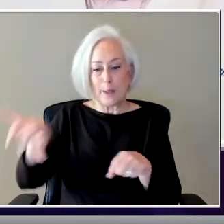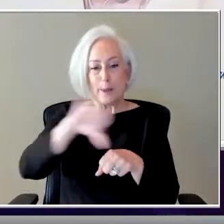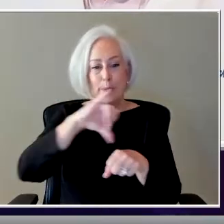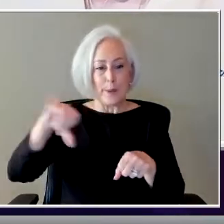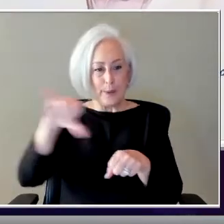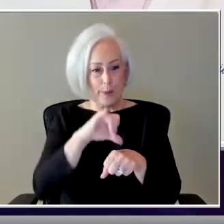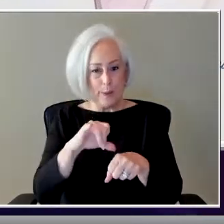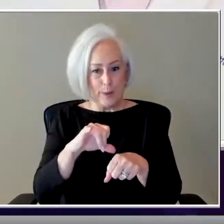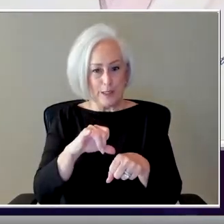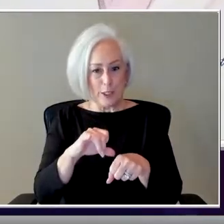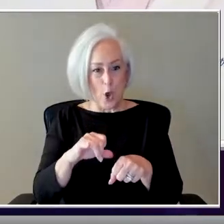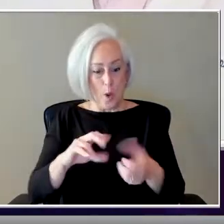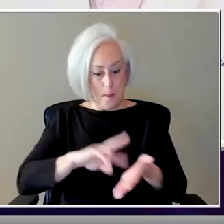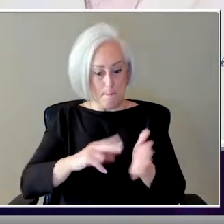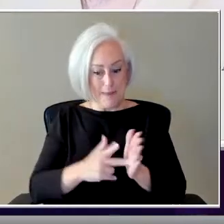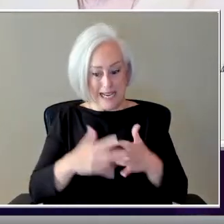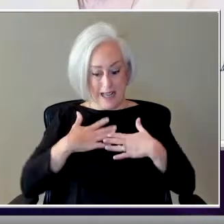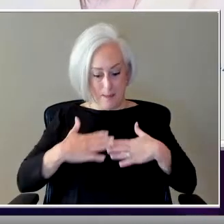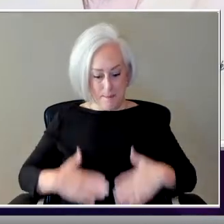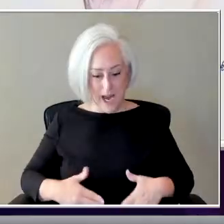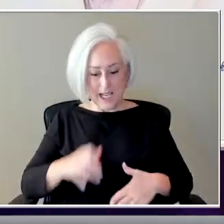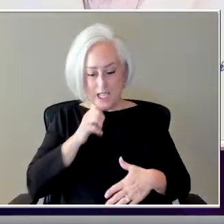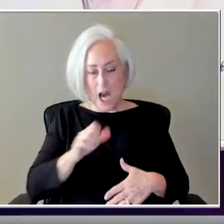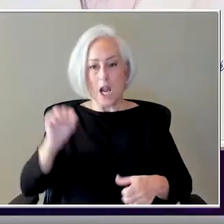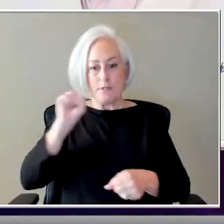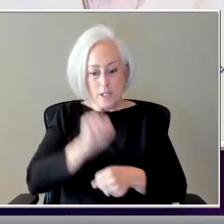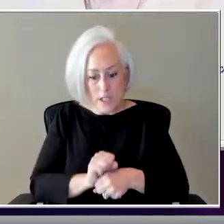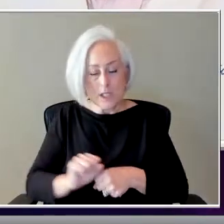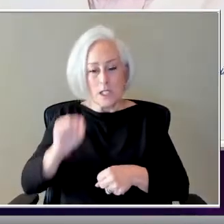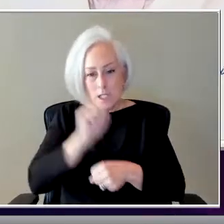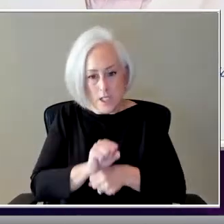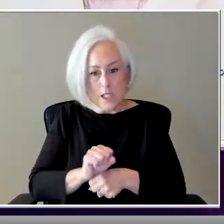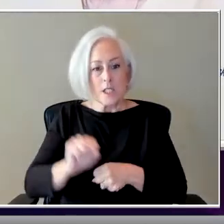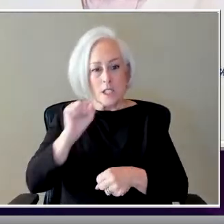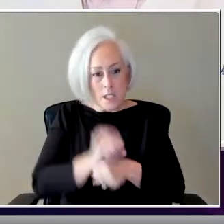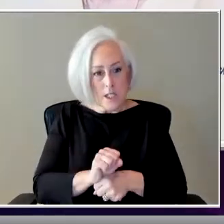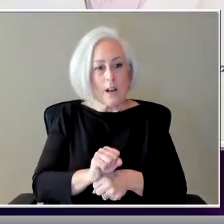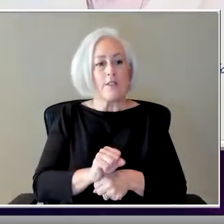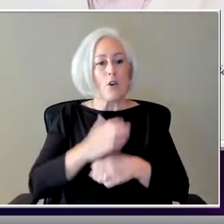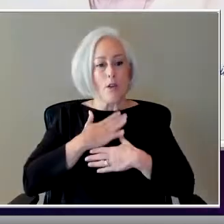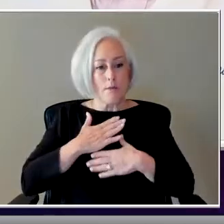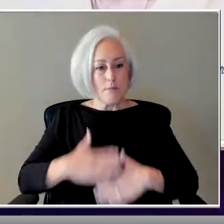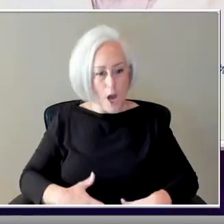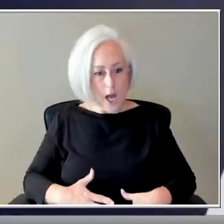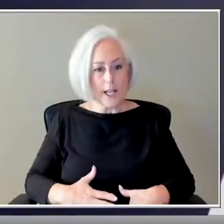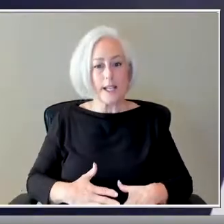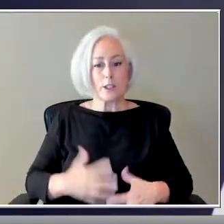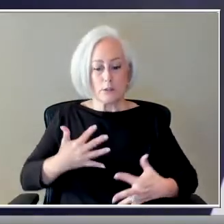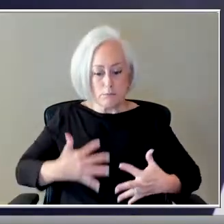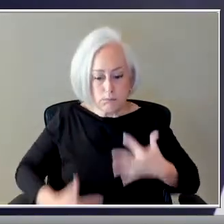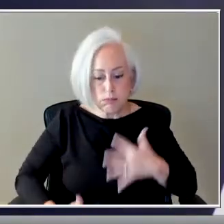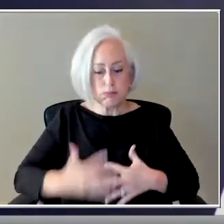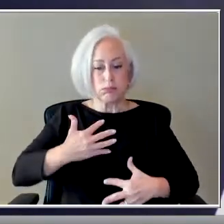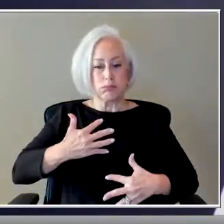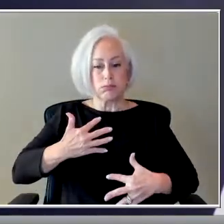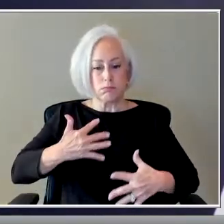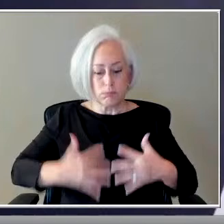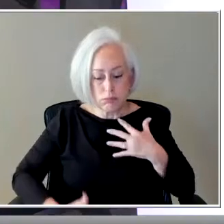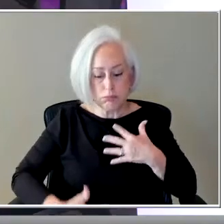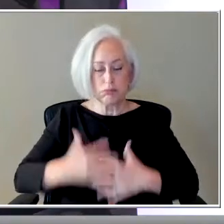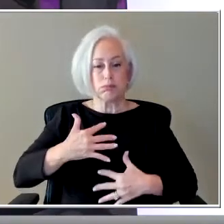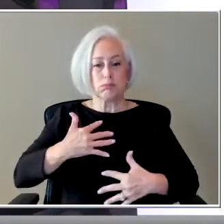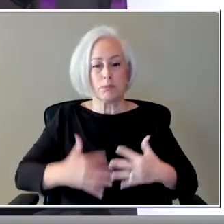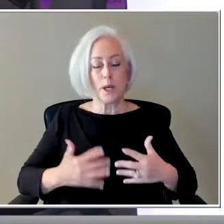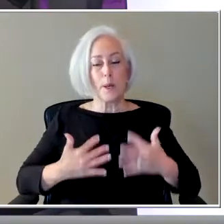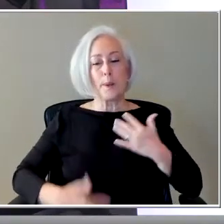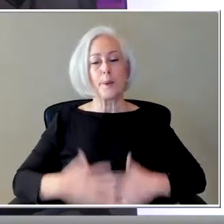less stressful, so blood pressure can go down in these patients based on the efficiency of their body. So Danielle went in